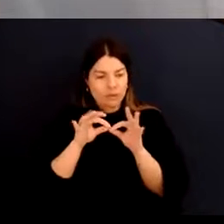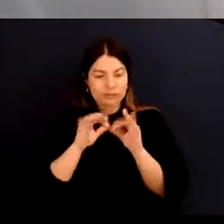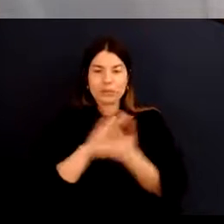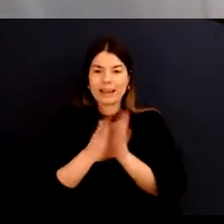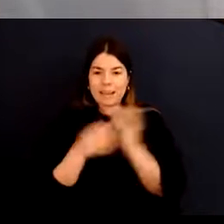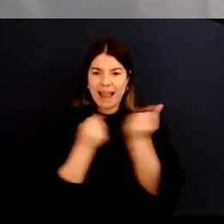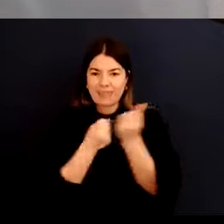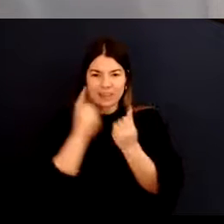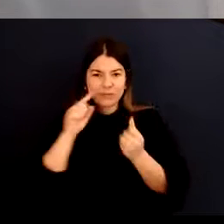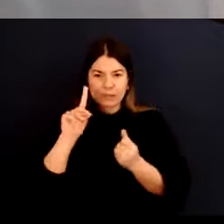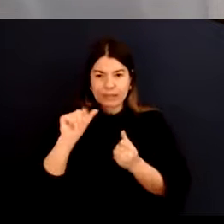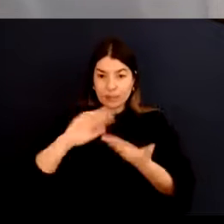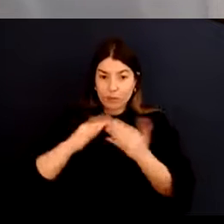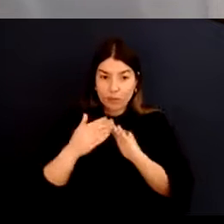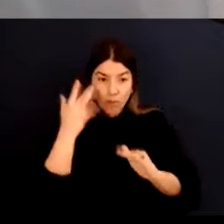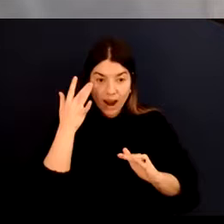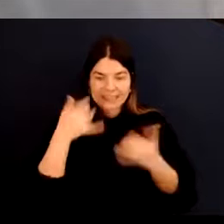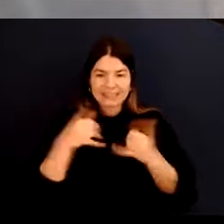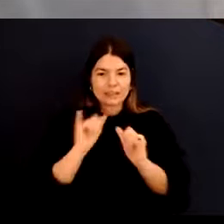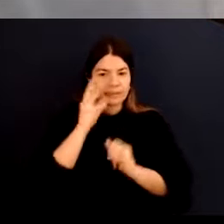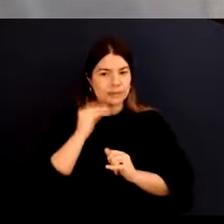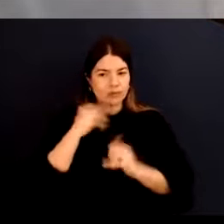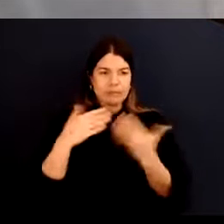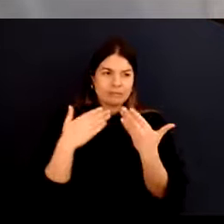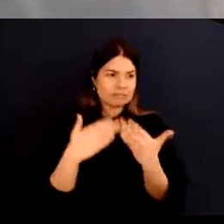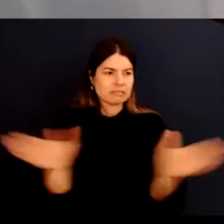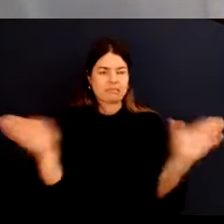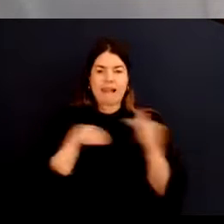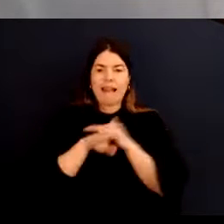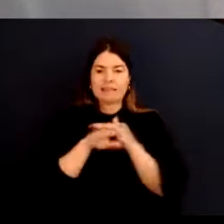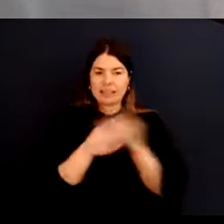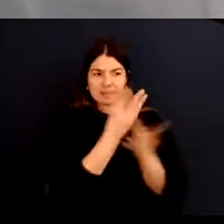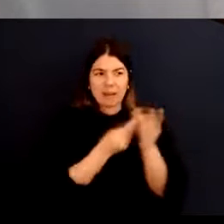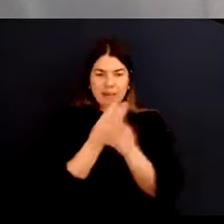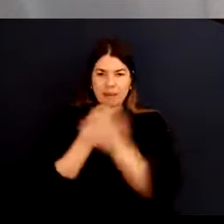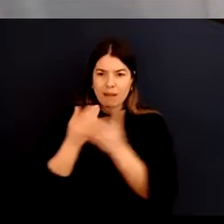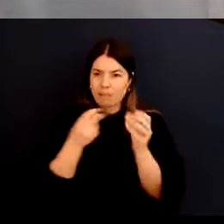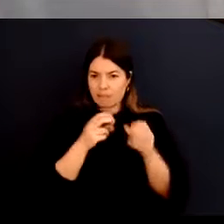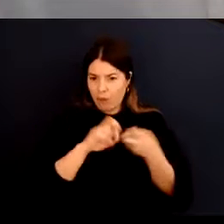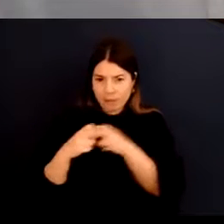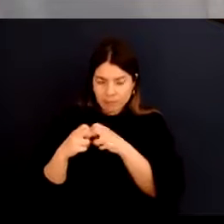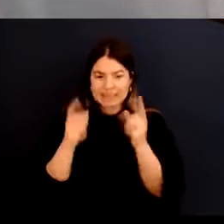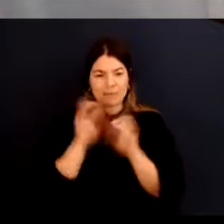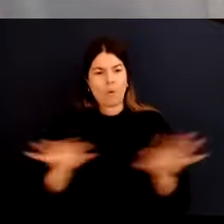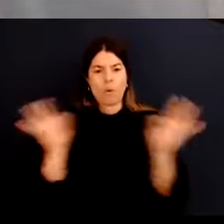are still experiencing wide accessibility gaps. And it's important that we bridge